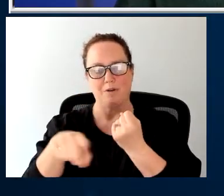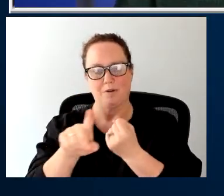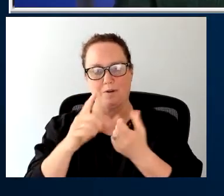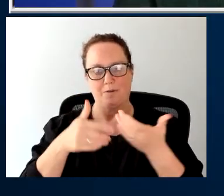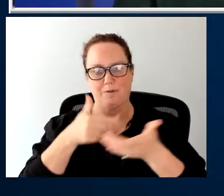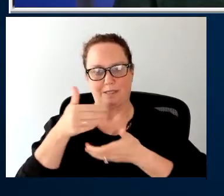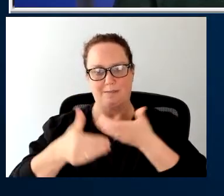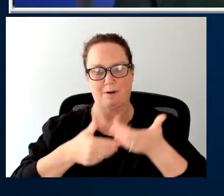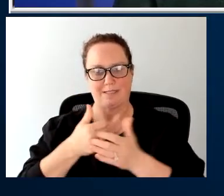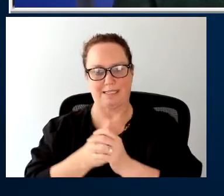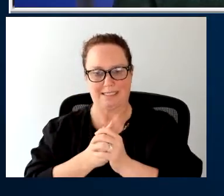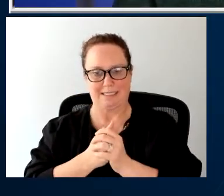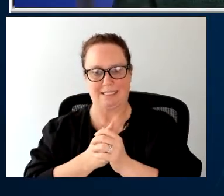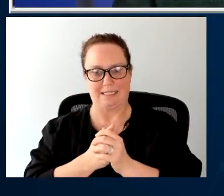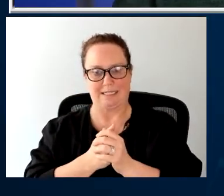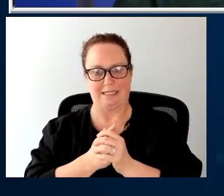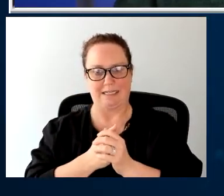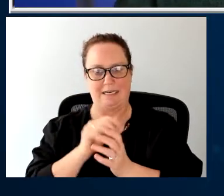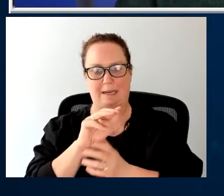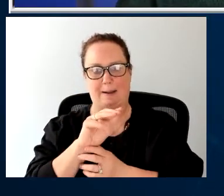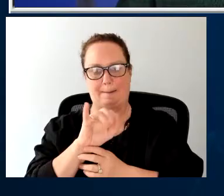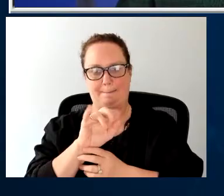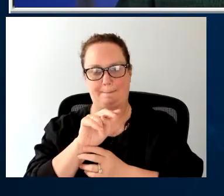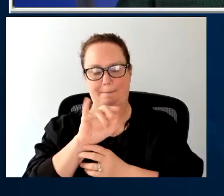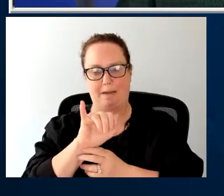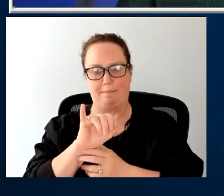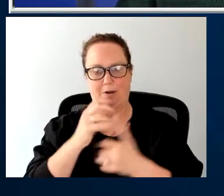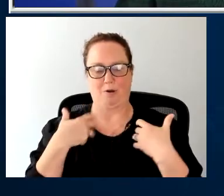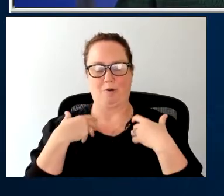process. And then Mimi chimed in, courageous is